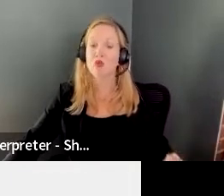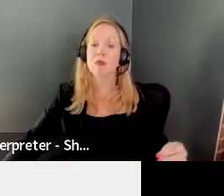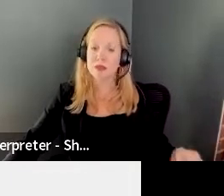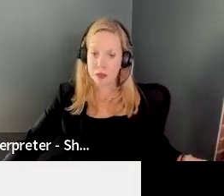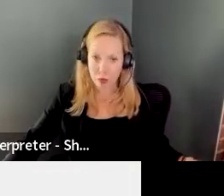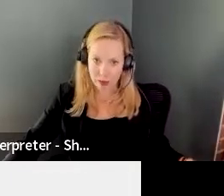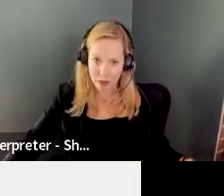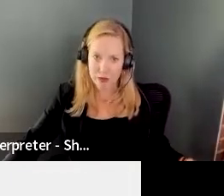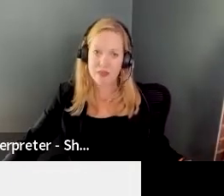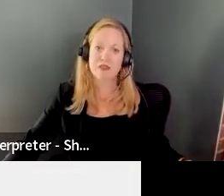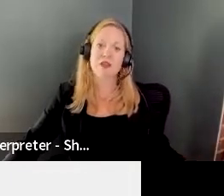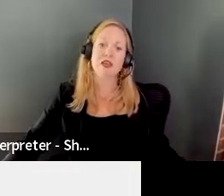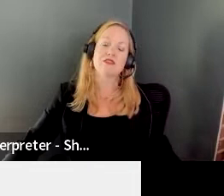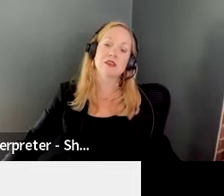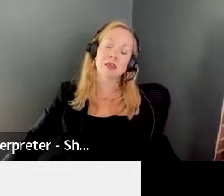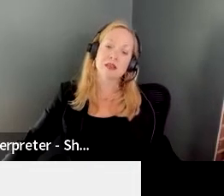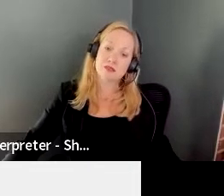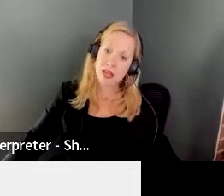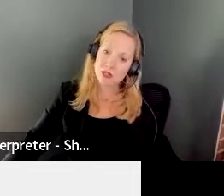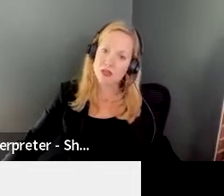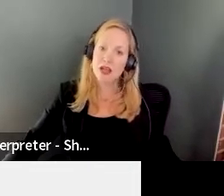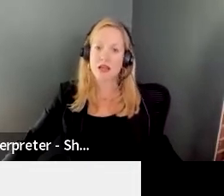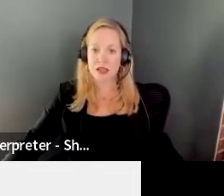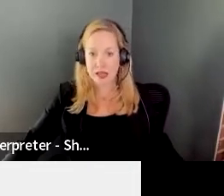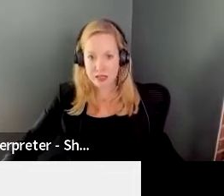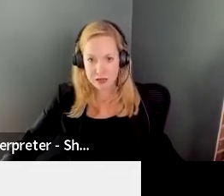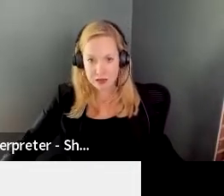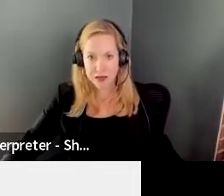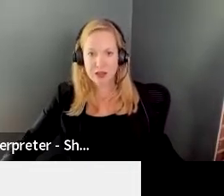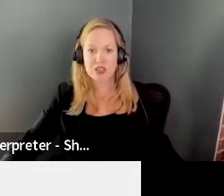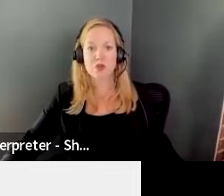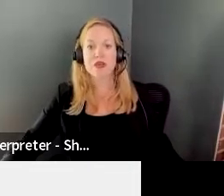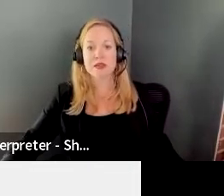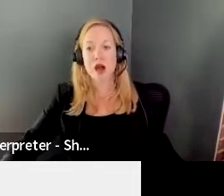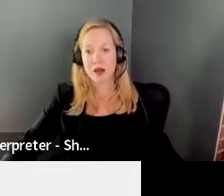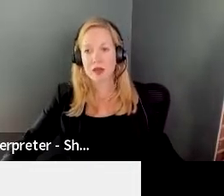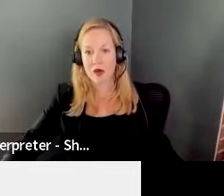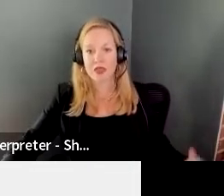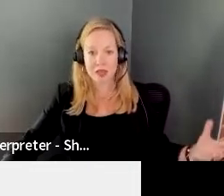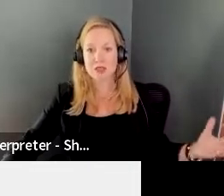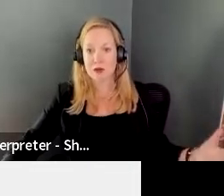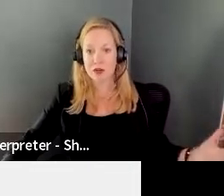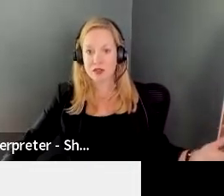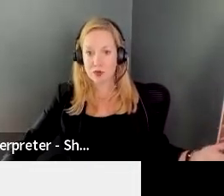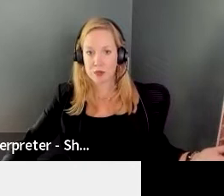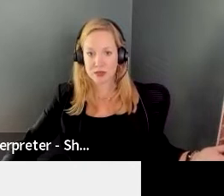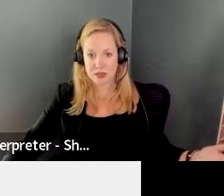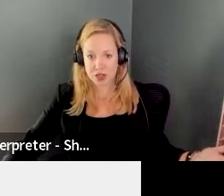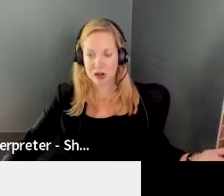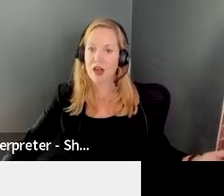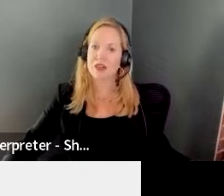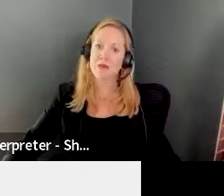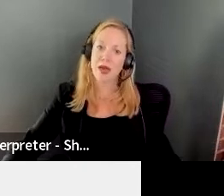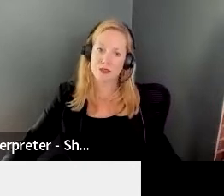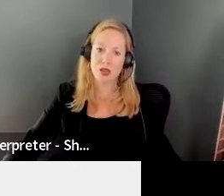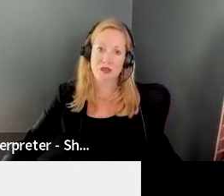had repeatedly growing up, that feeling of feeling left out and neglected. And so we're going to be talking about that experience throughout our presentation